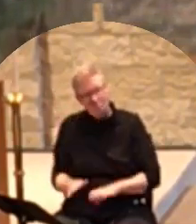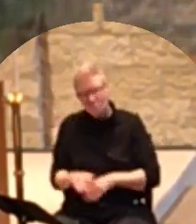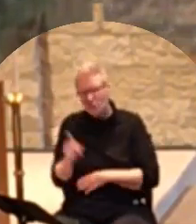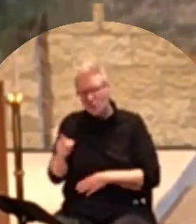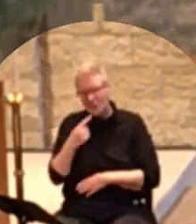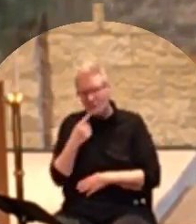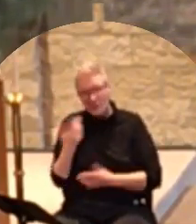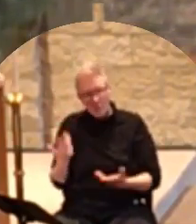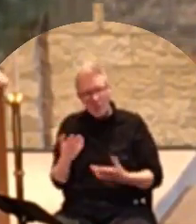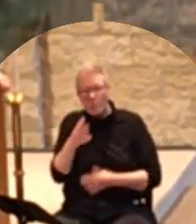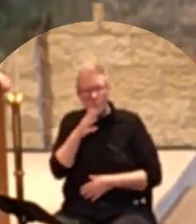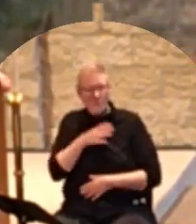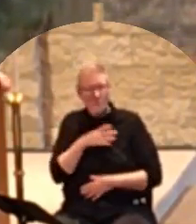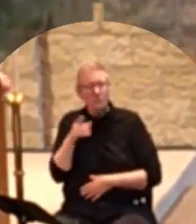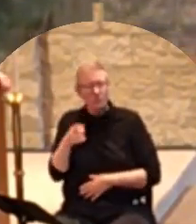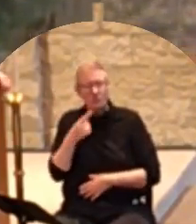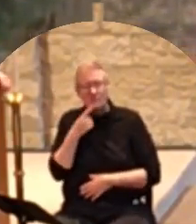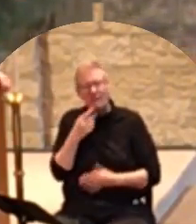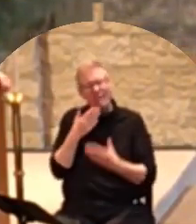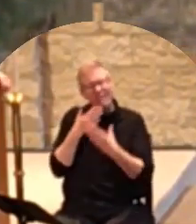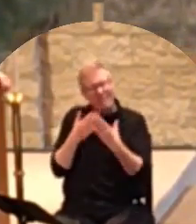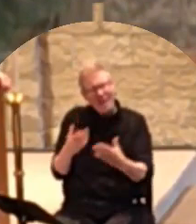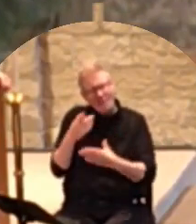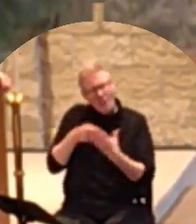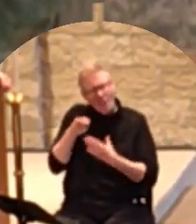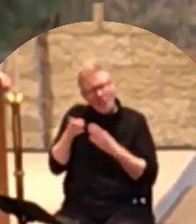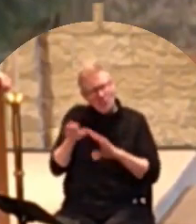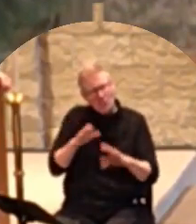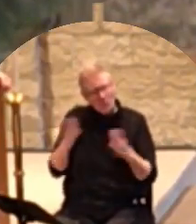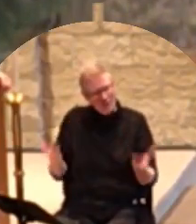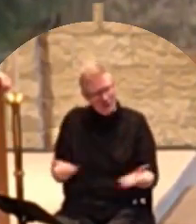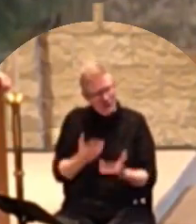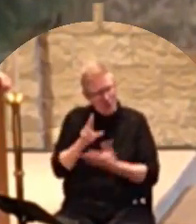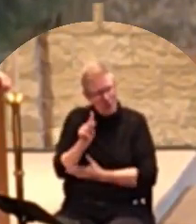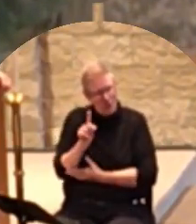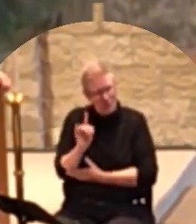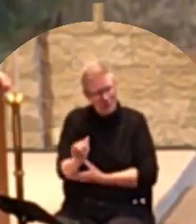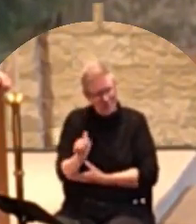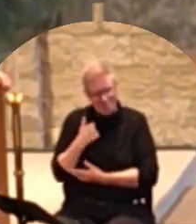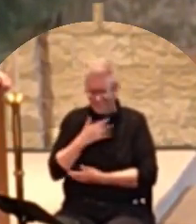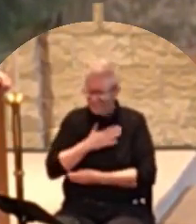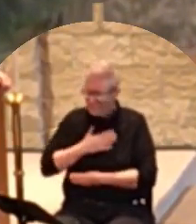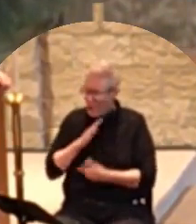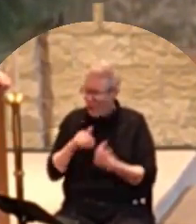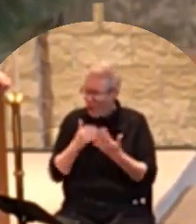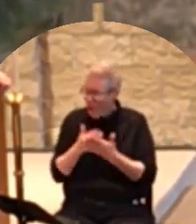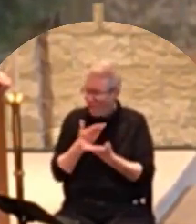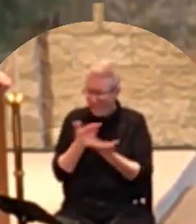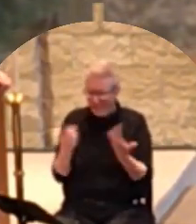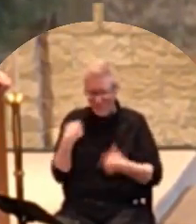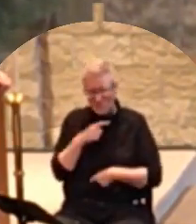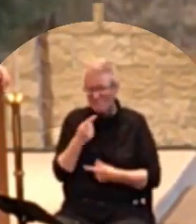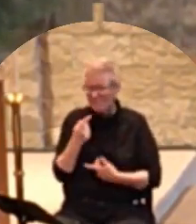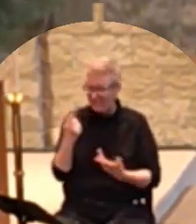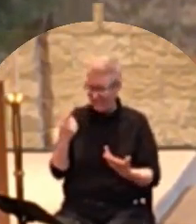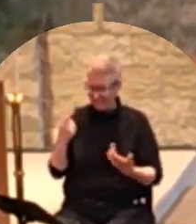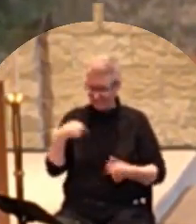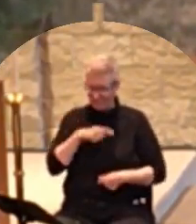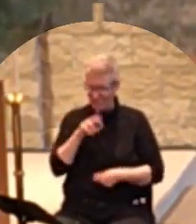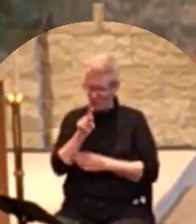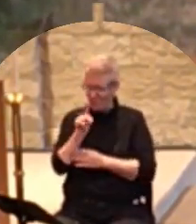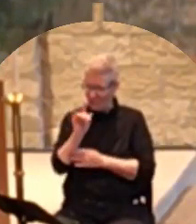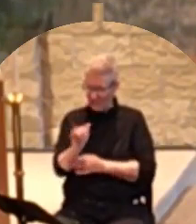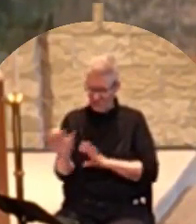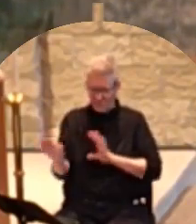first of all, she thanked me for what we were doing here at Unity Minneapolis and appreciated all of the stuff that we were doing and how we were changing